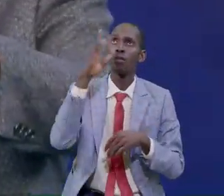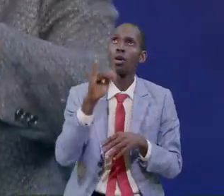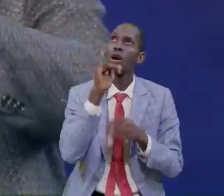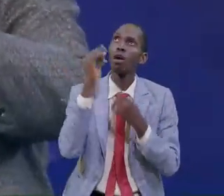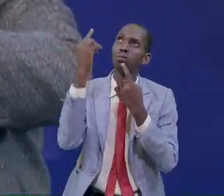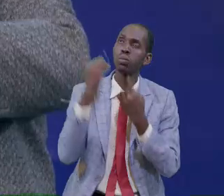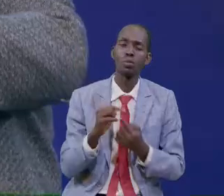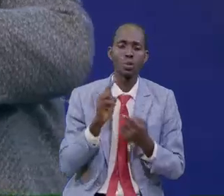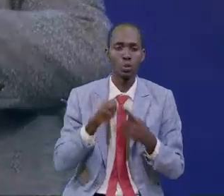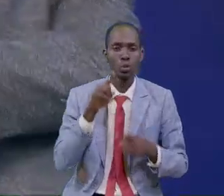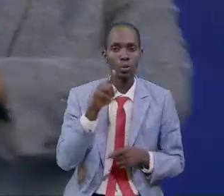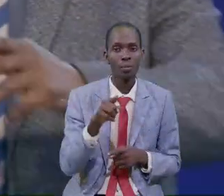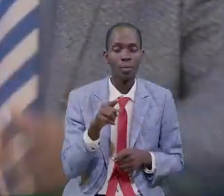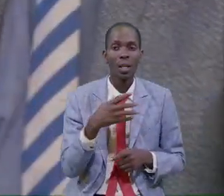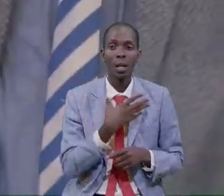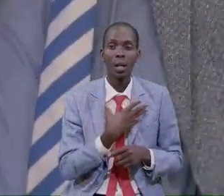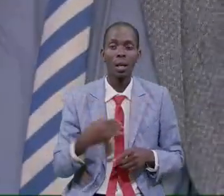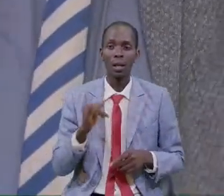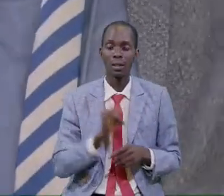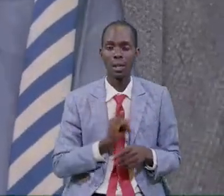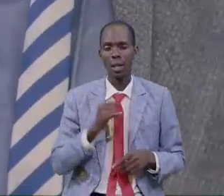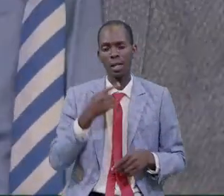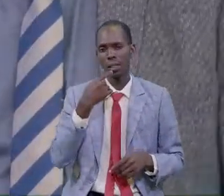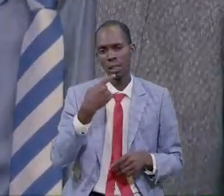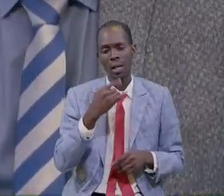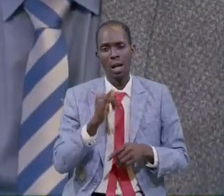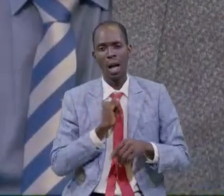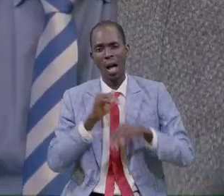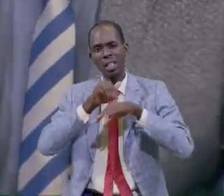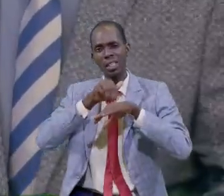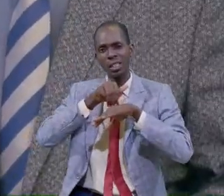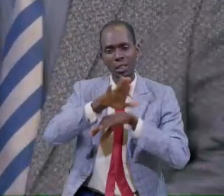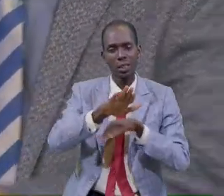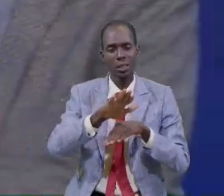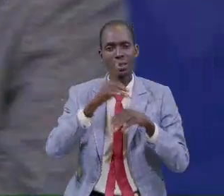And I said, I send it to you, catch your own.